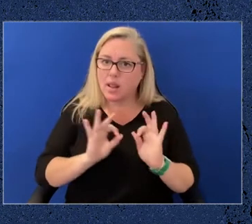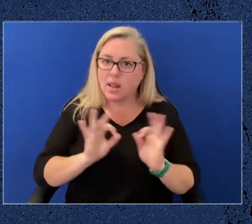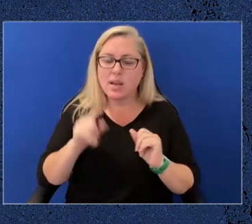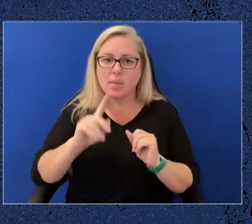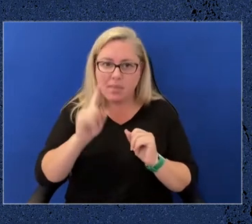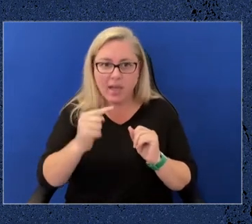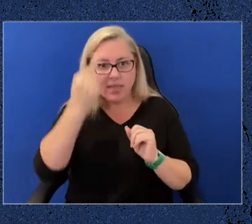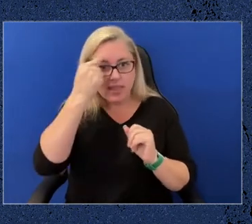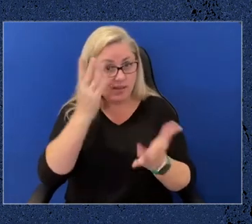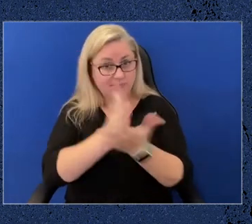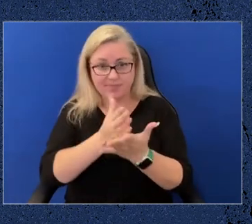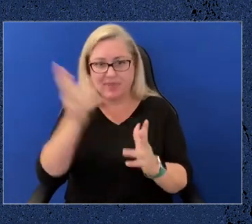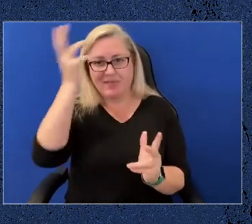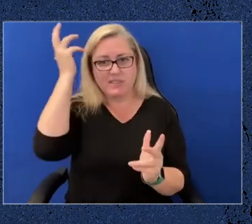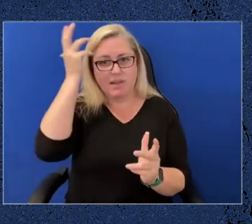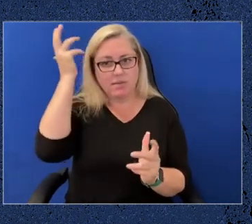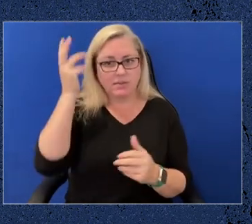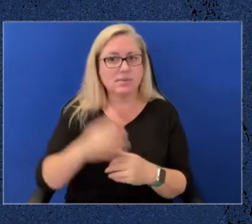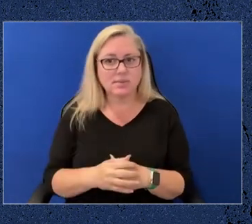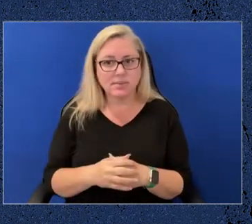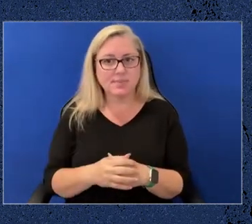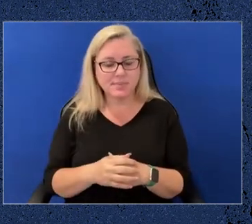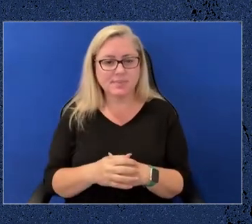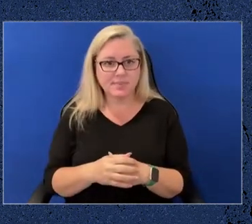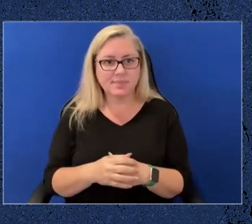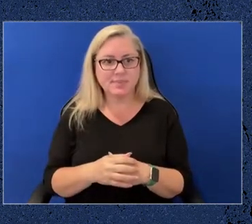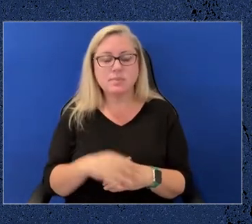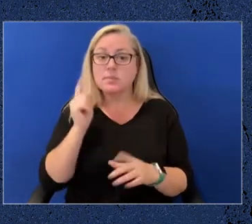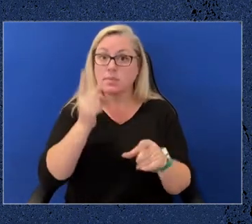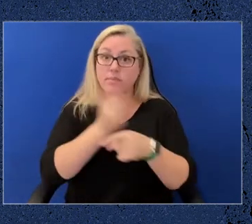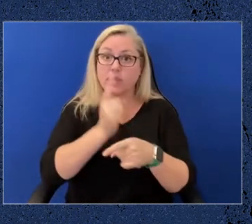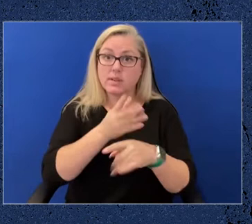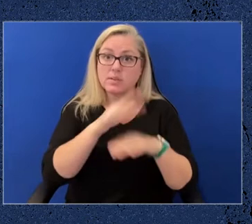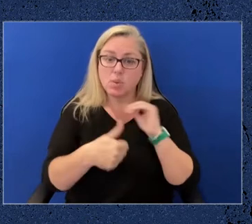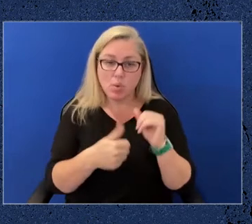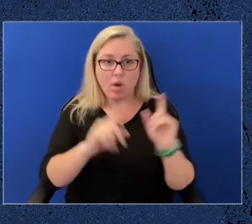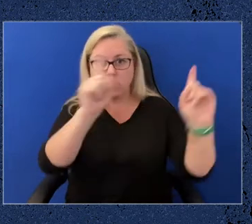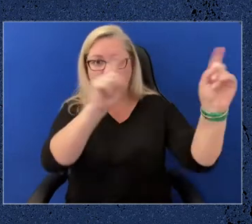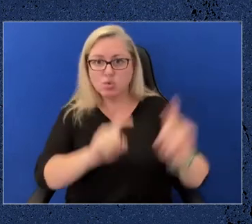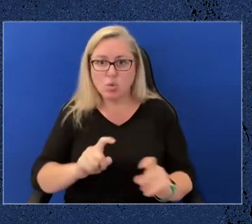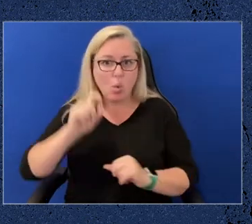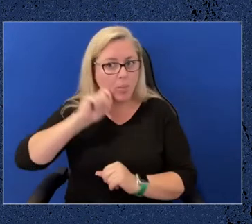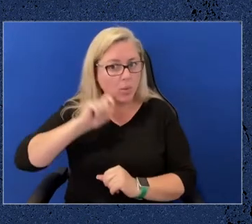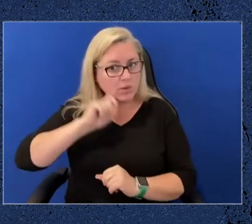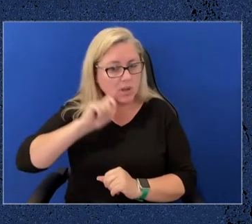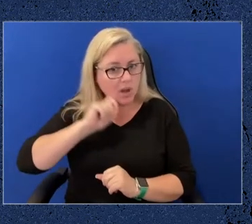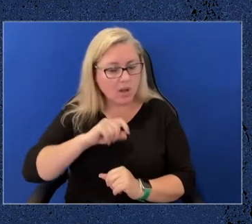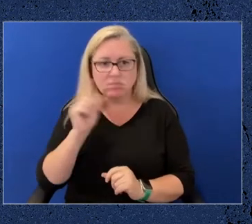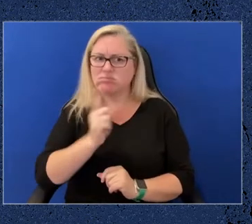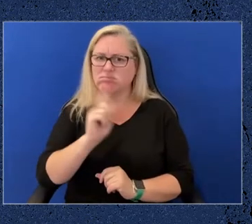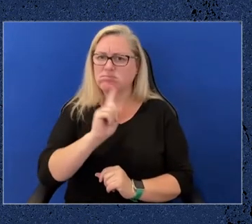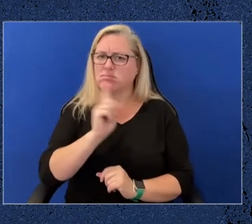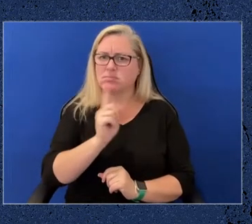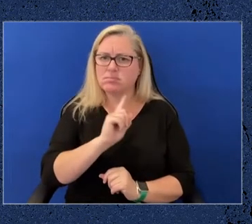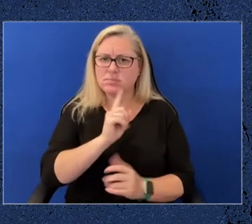so sophisticated. So speaking of stormwater, which is part of your area, what's wrong with the way that